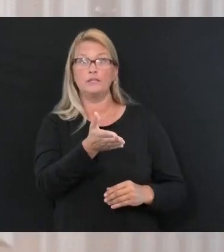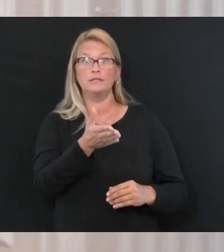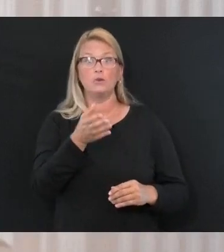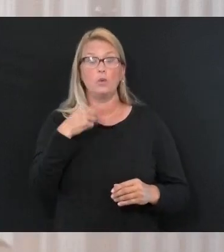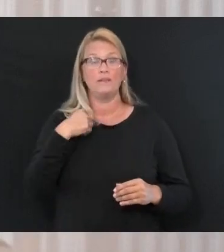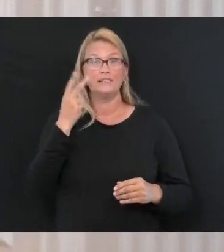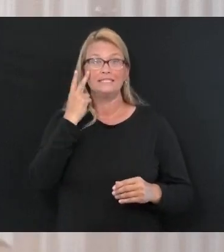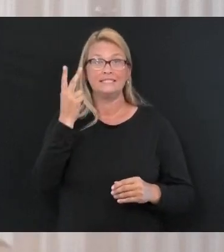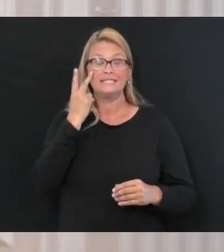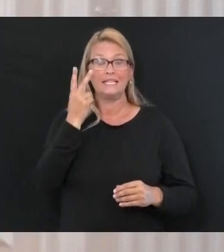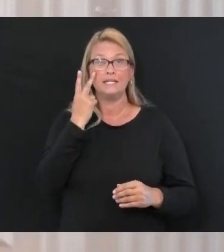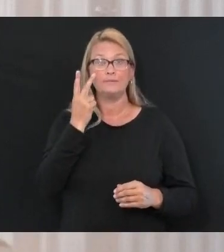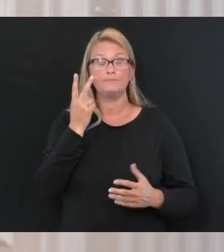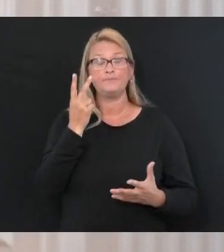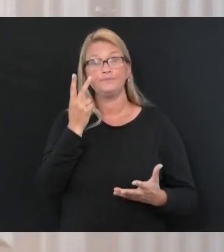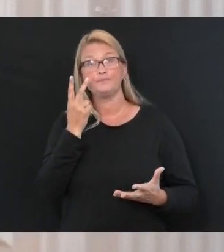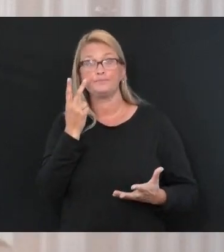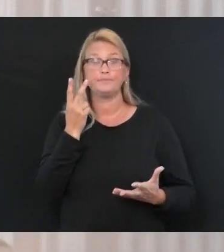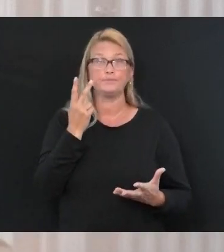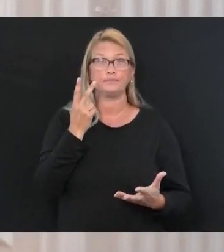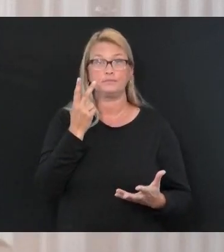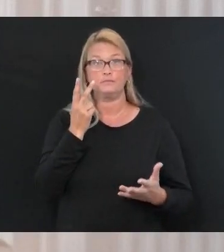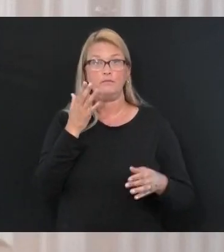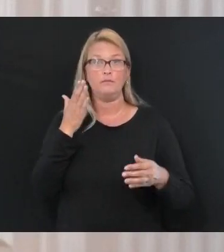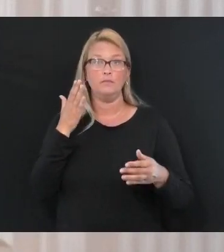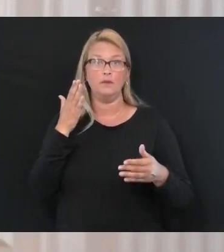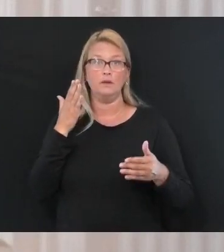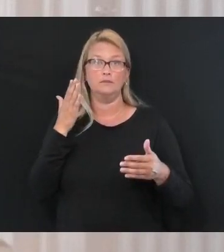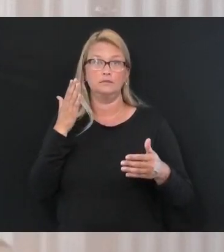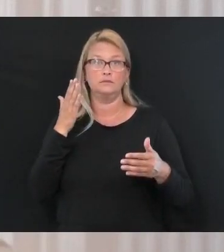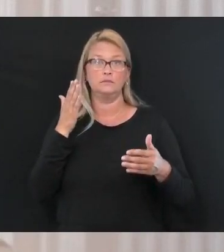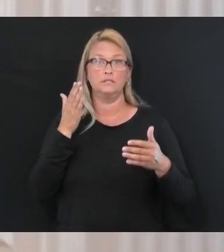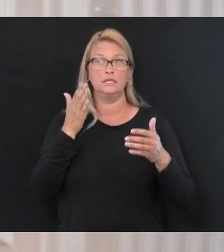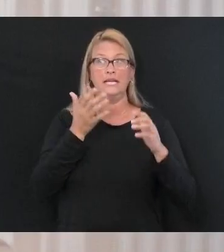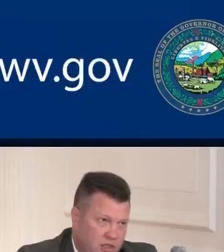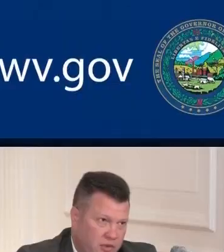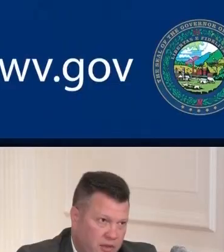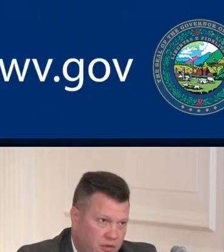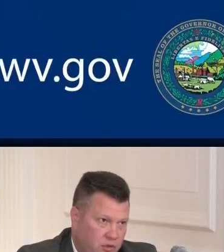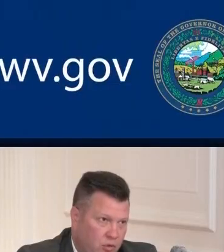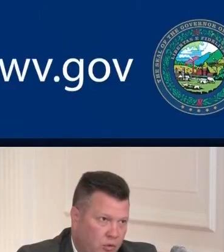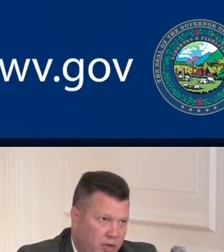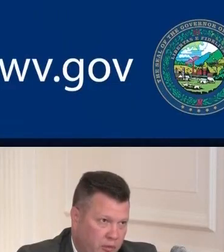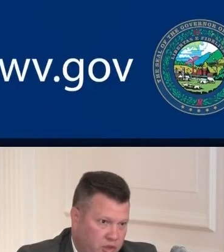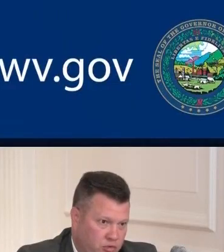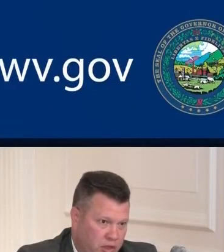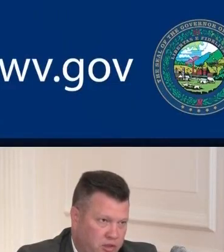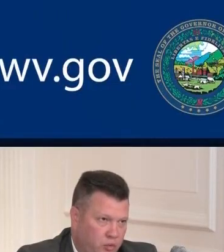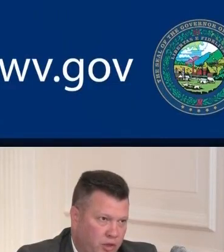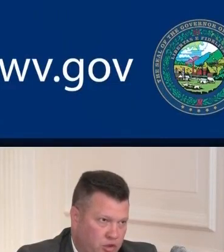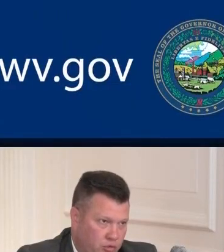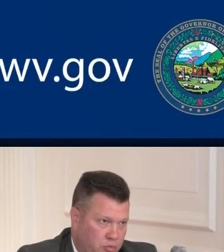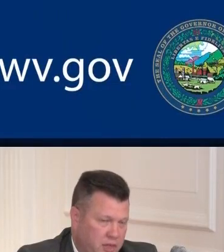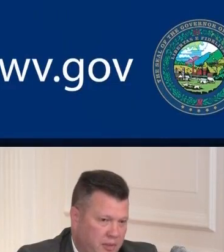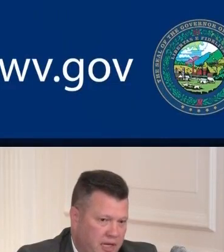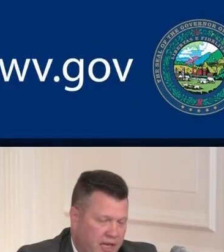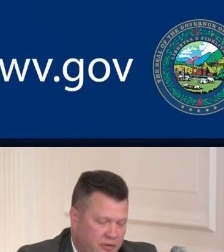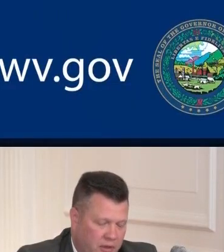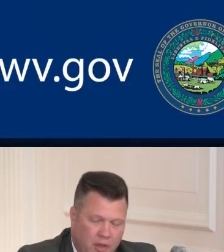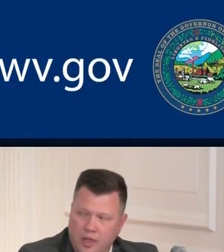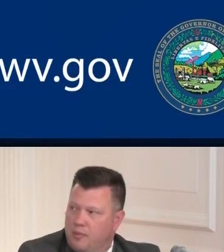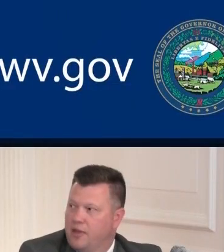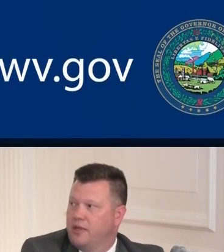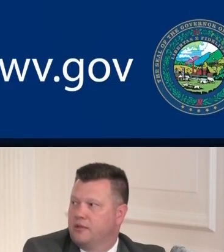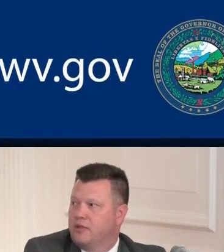at beyond extracurricular and athletics, but activities within the school being restricted when there's groups coming